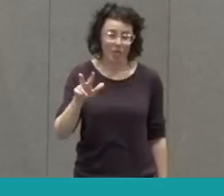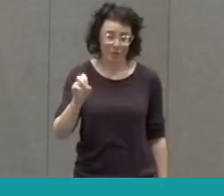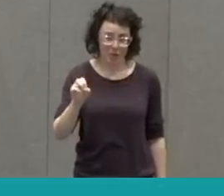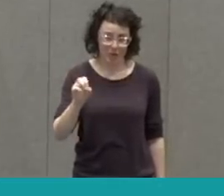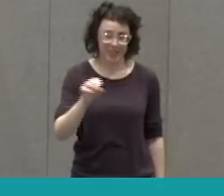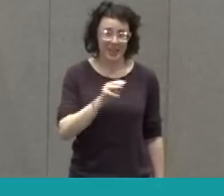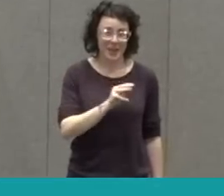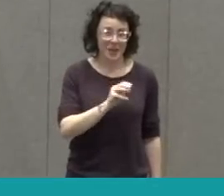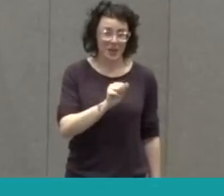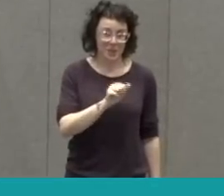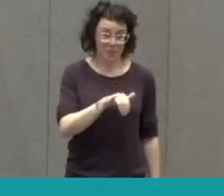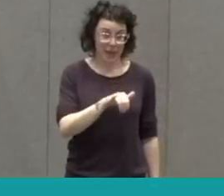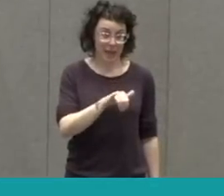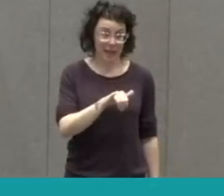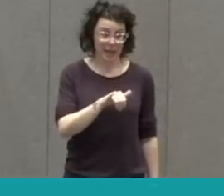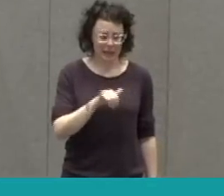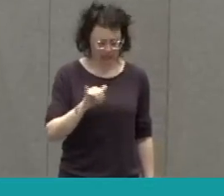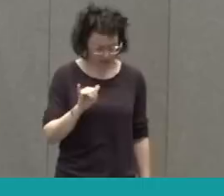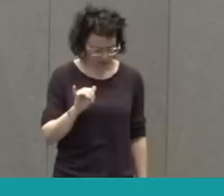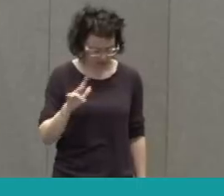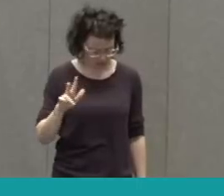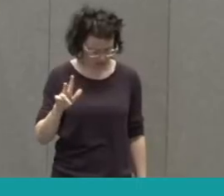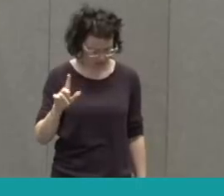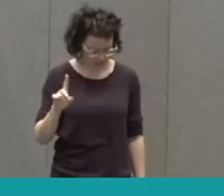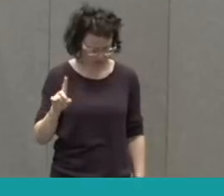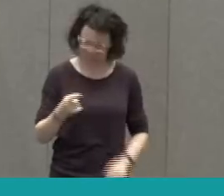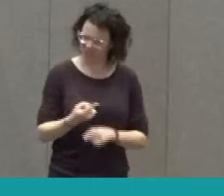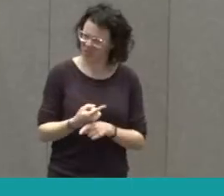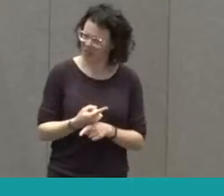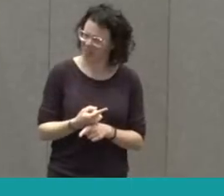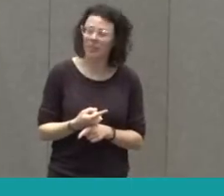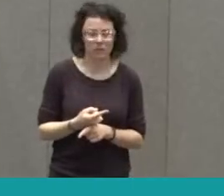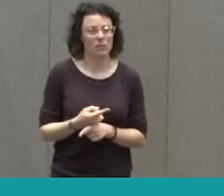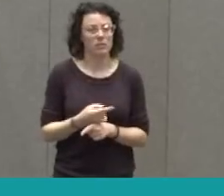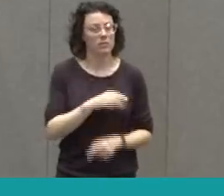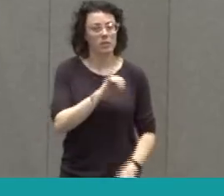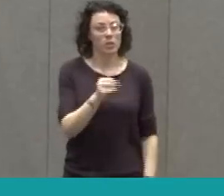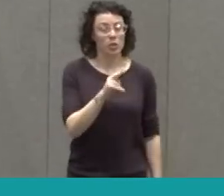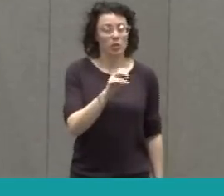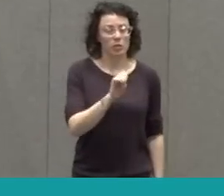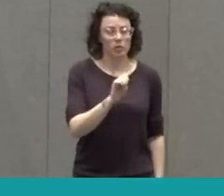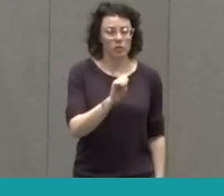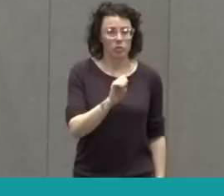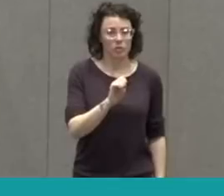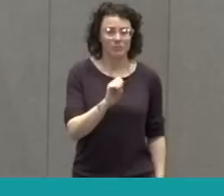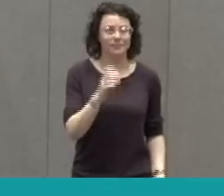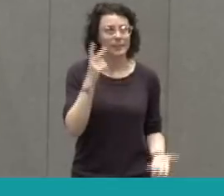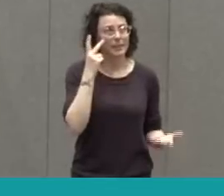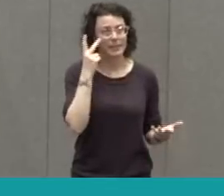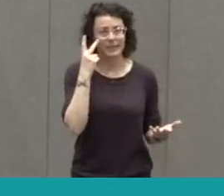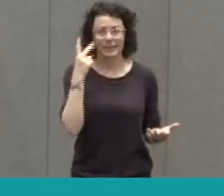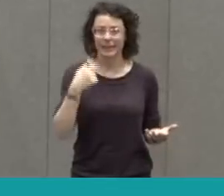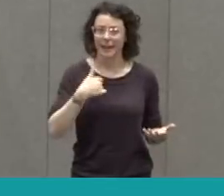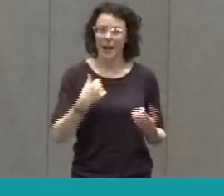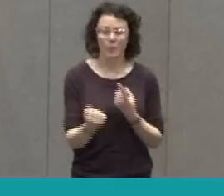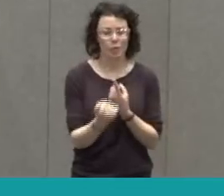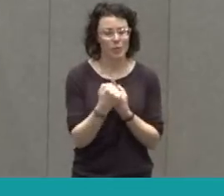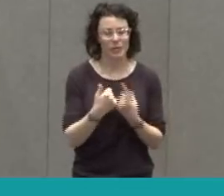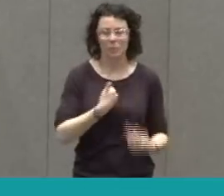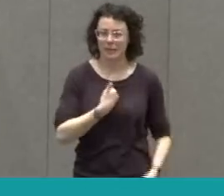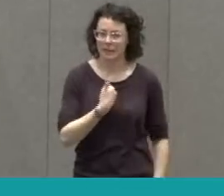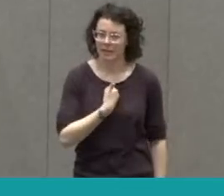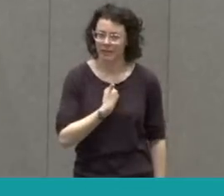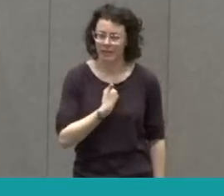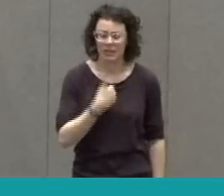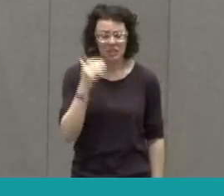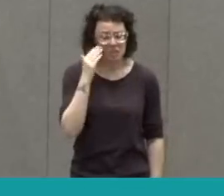has 31. Is this right? Yes. June. See, now I'm even double guessing myself. You know what? We all do